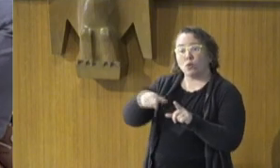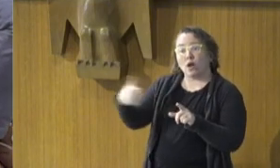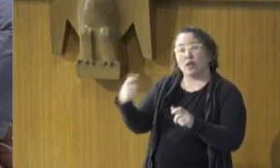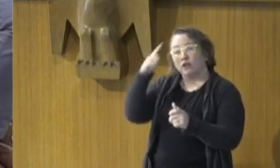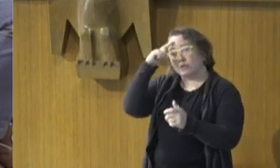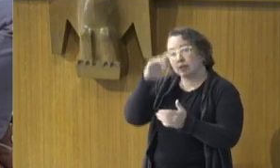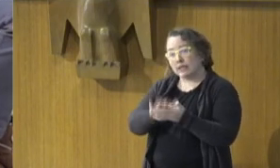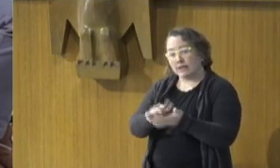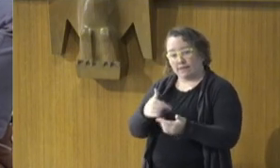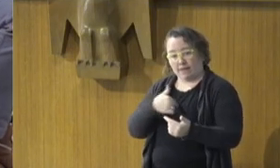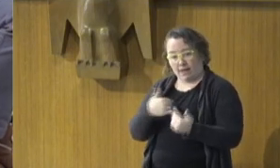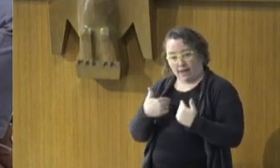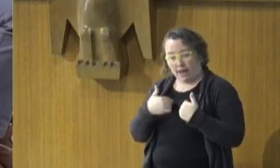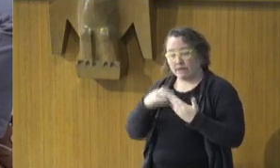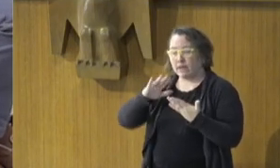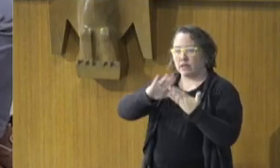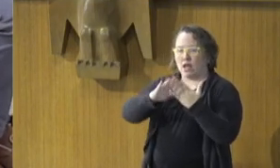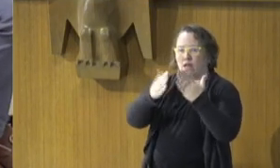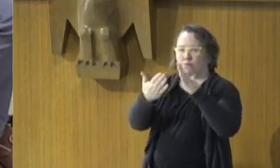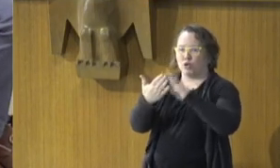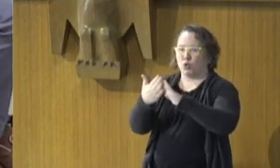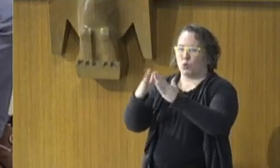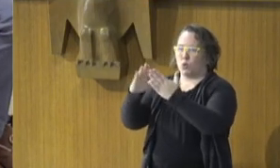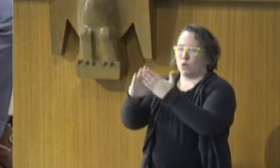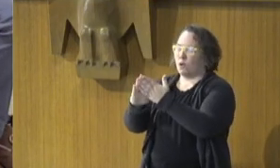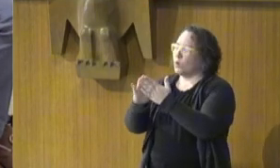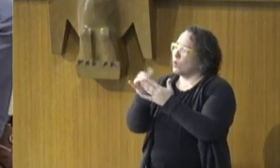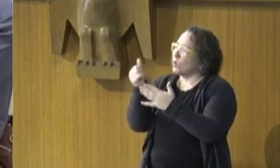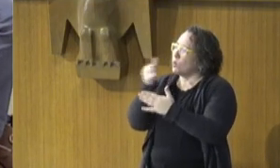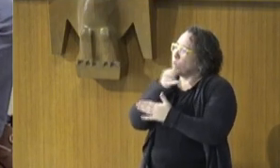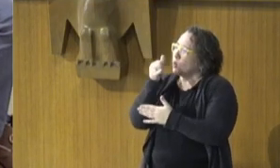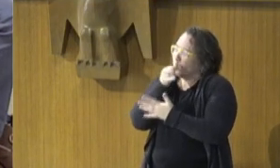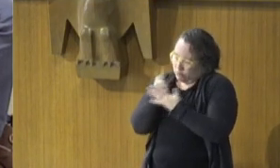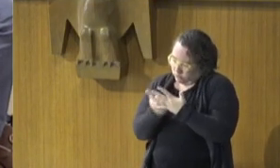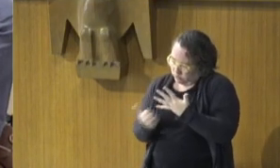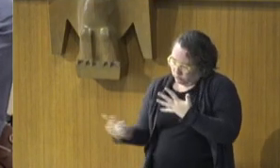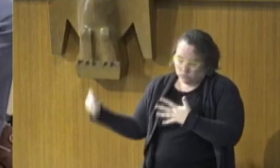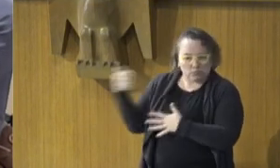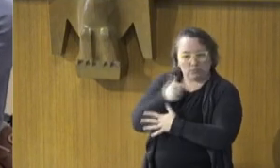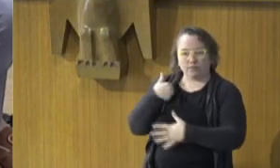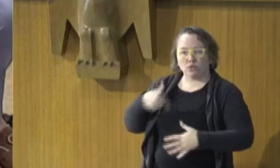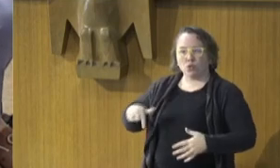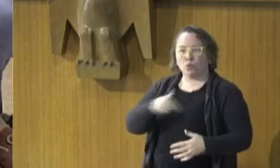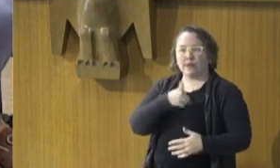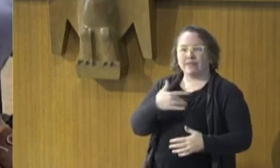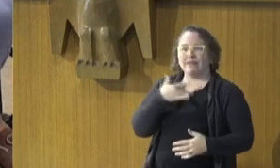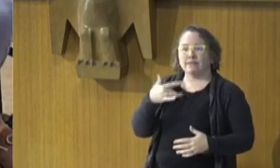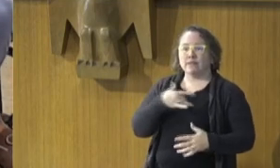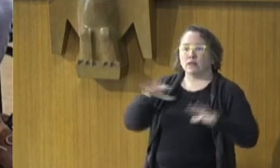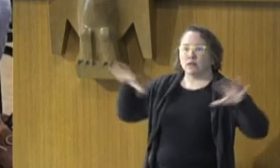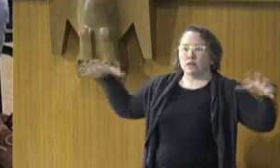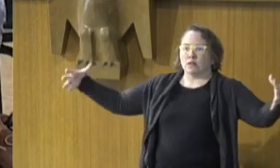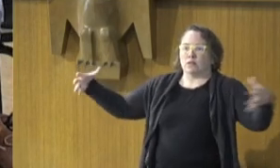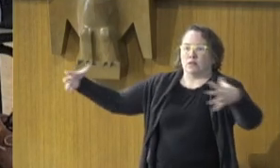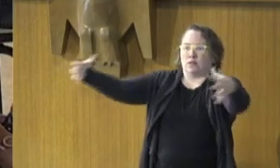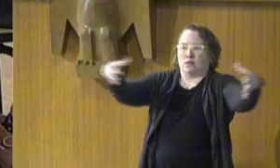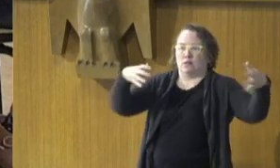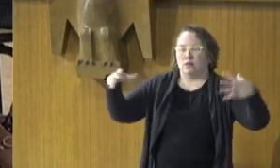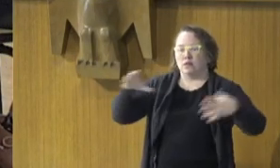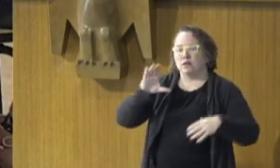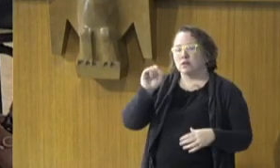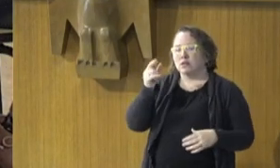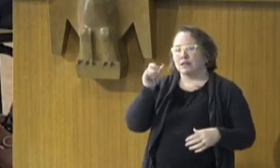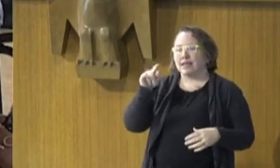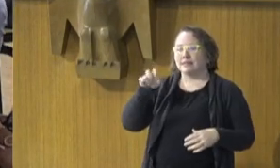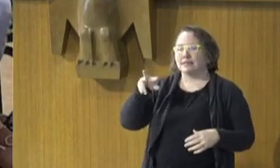that a benefit of community is the fact that we feel collectively, which means that when we don't